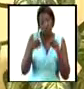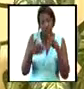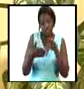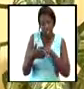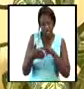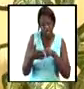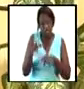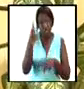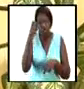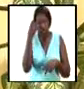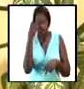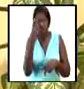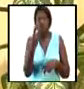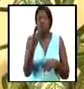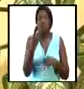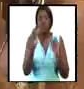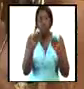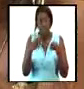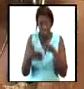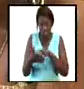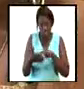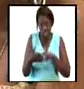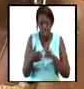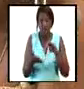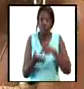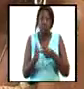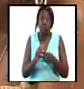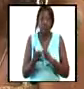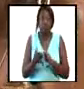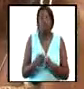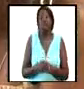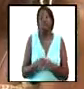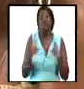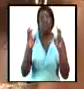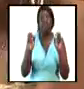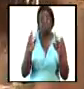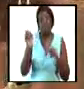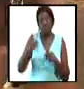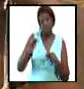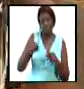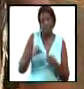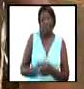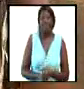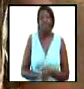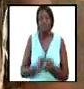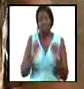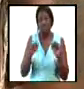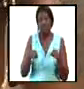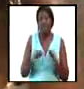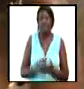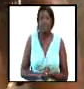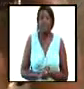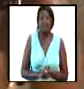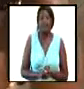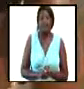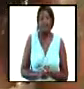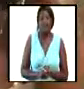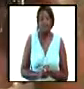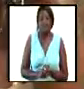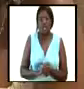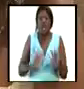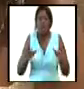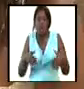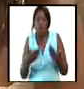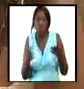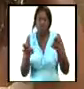with understanding. You should read for meaning. Okay. Yes, I probably should. Okay, now you tell me how